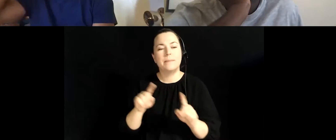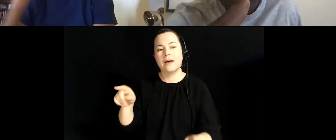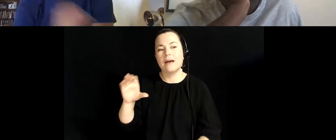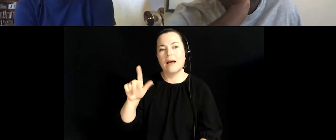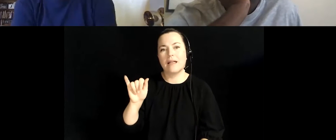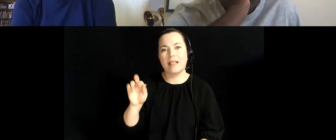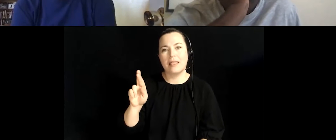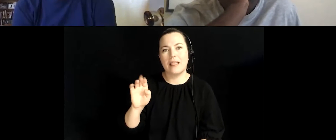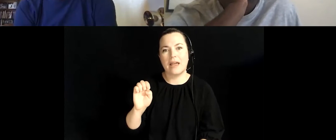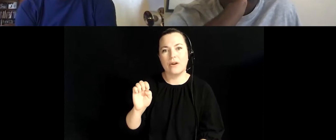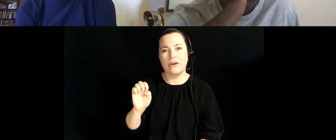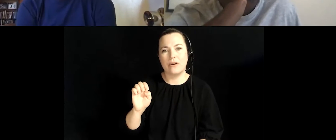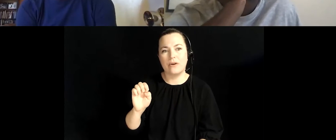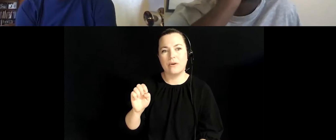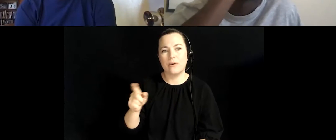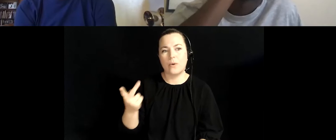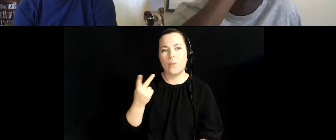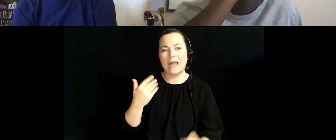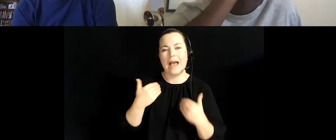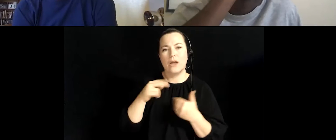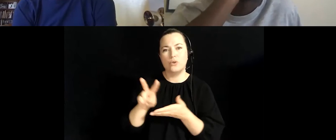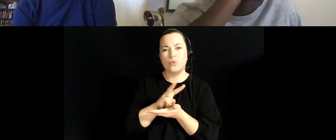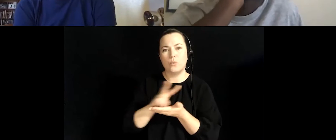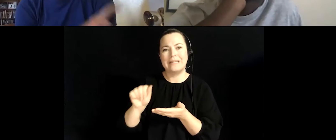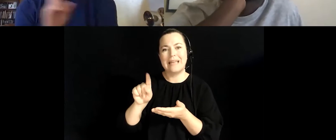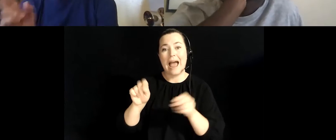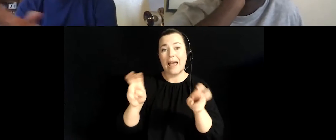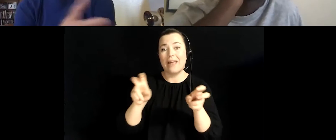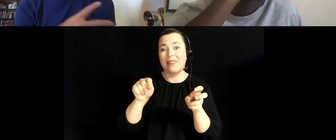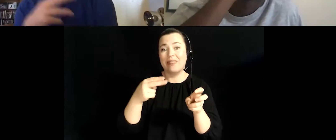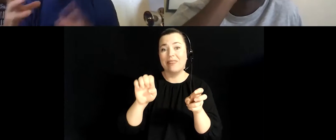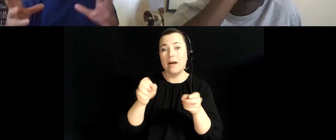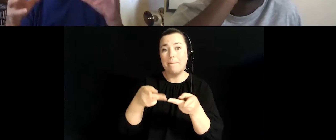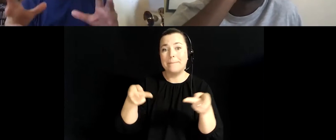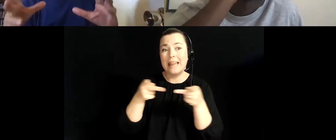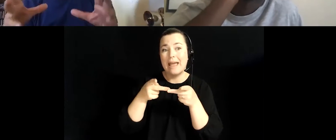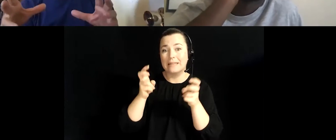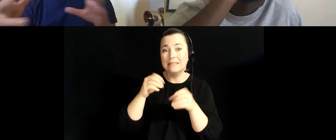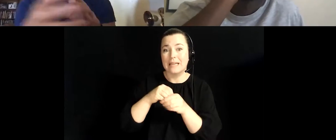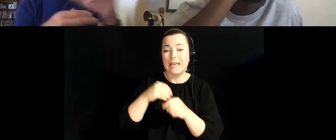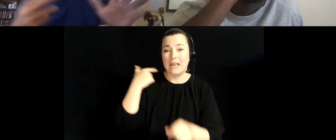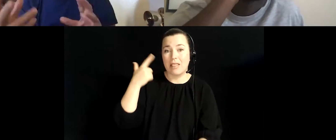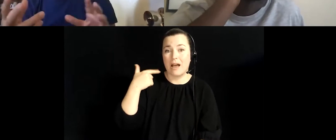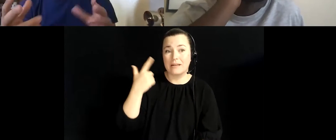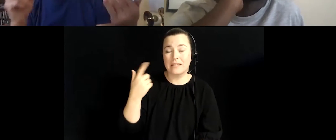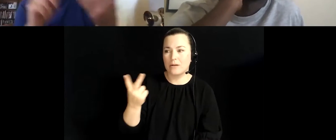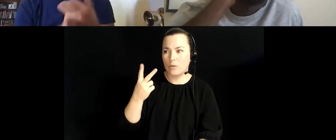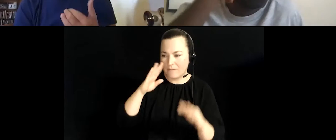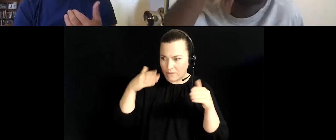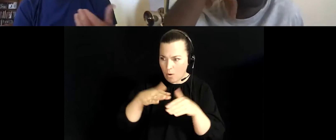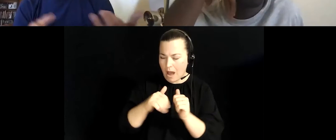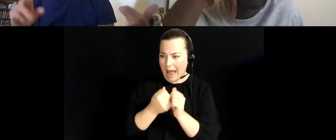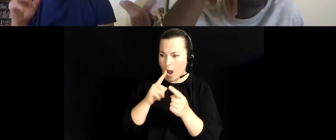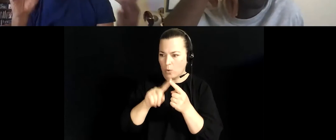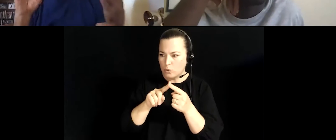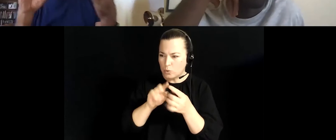we had 2 weeks at the Place in London to just look at really embedding access into our show. So building